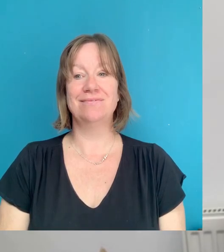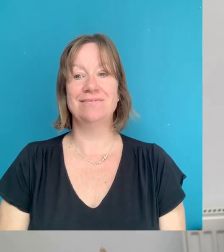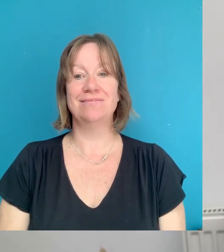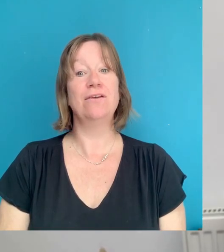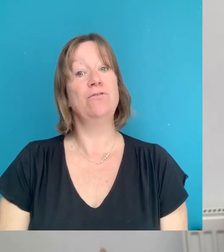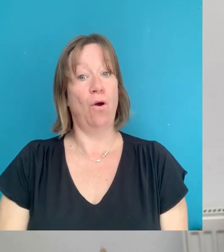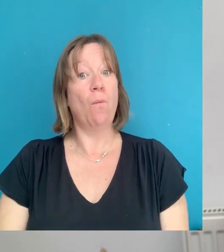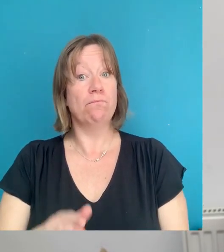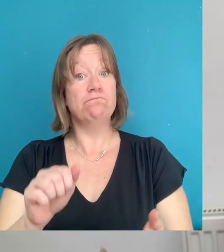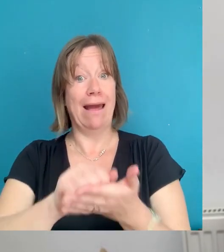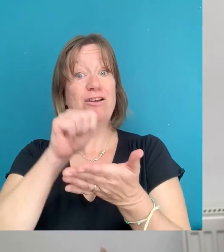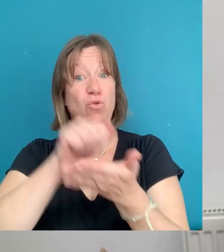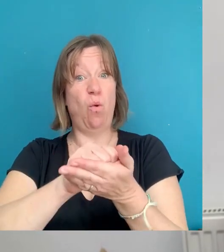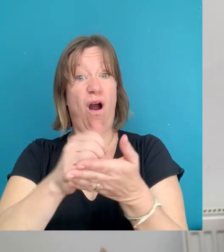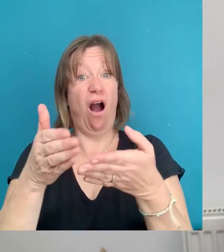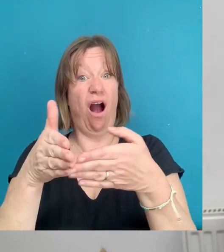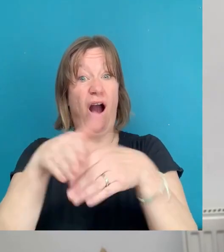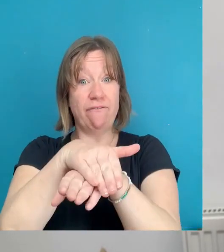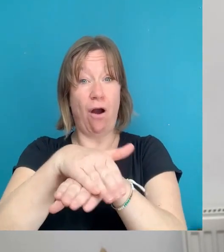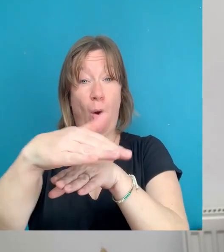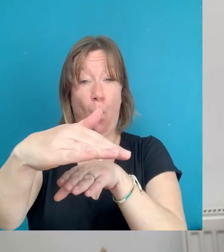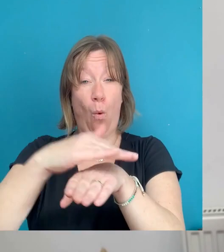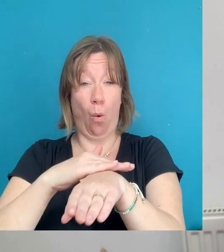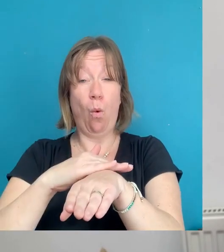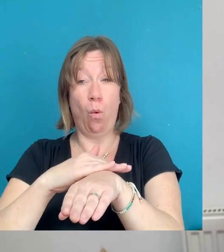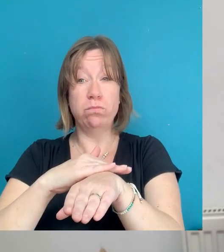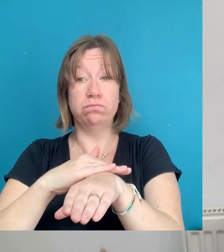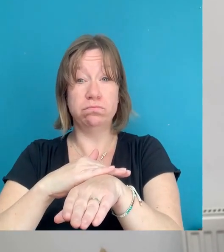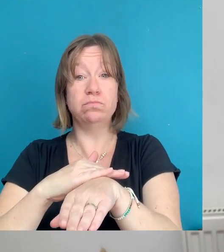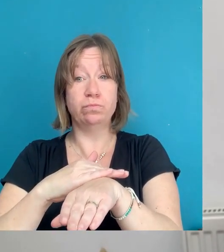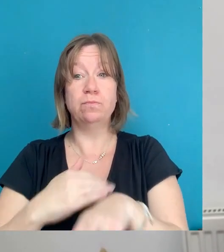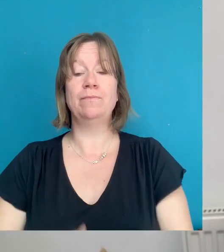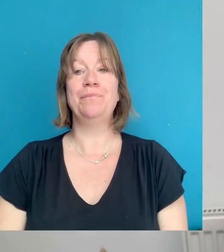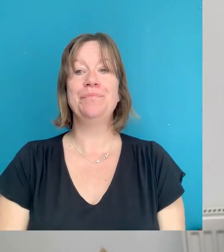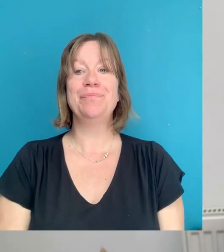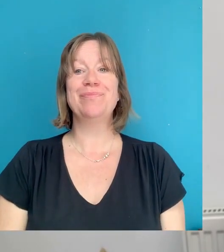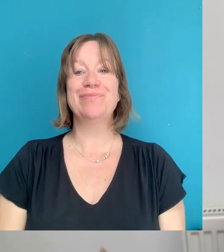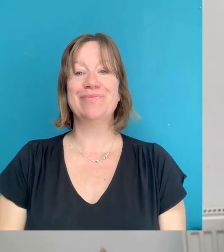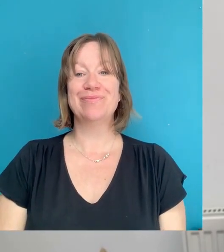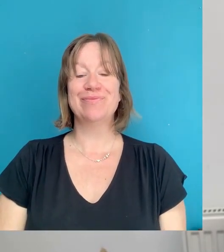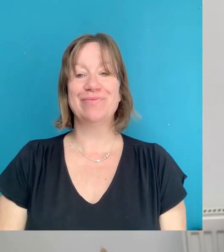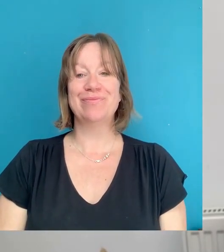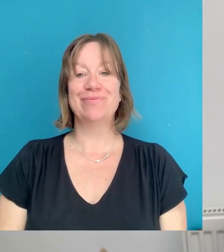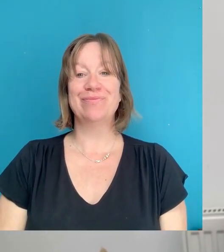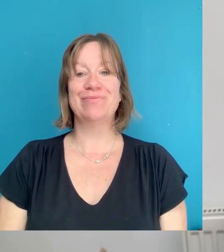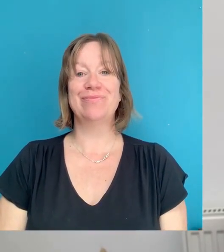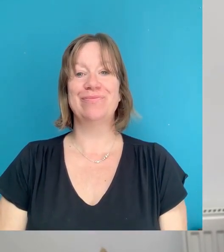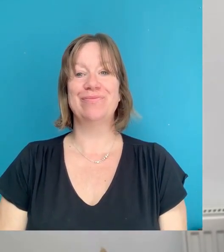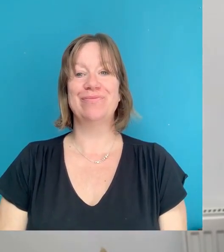Rolling out top to bottom, covering the entire printing plates.